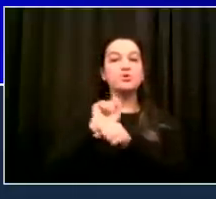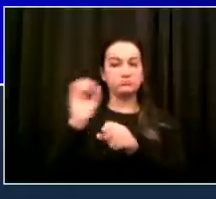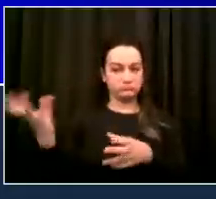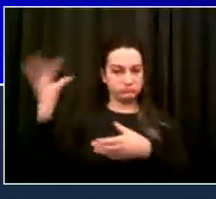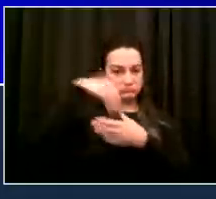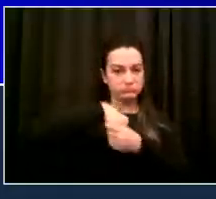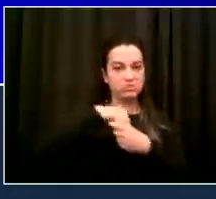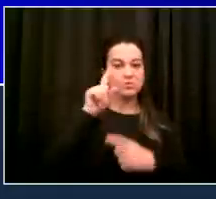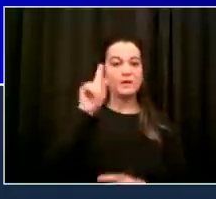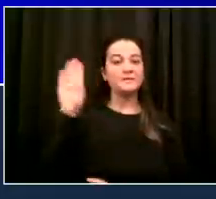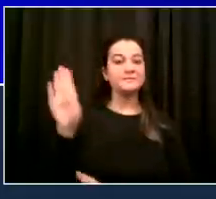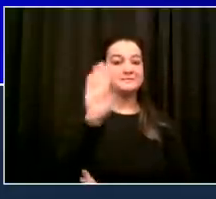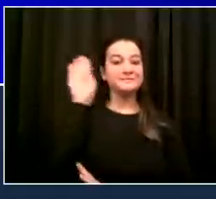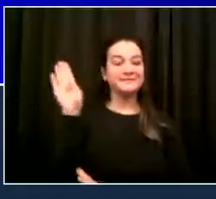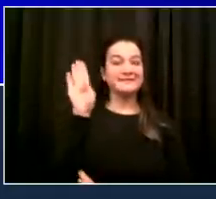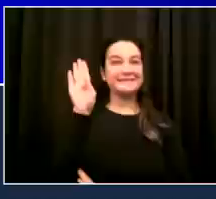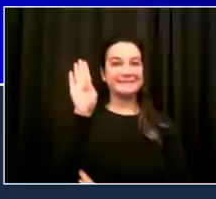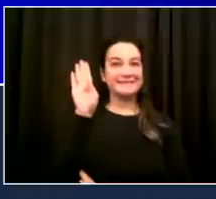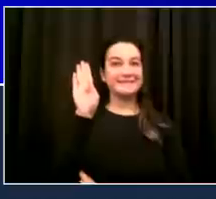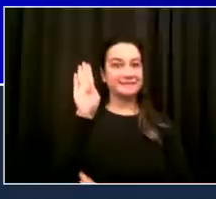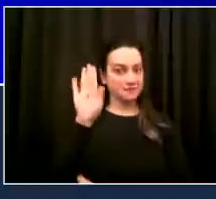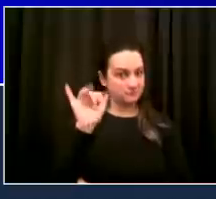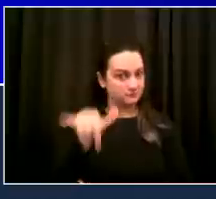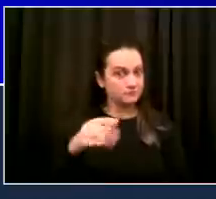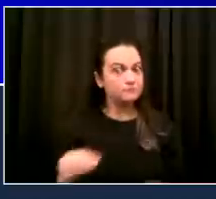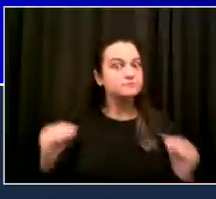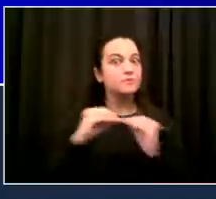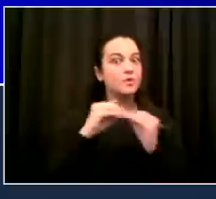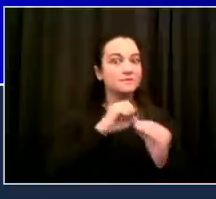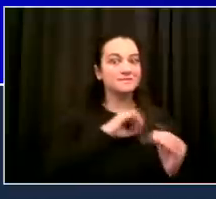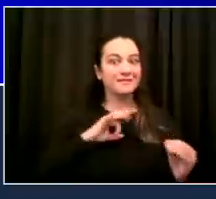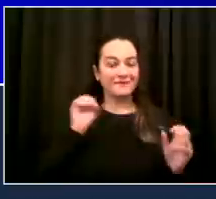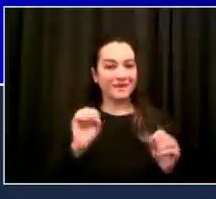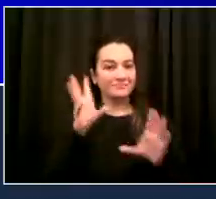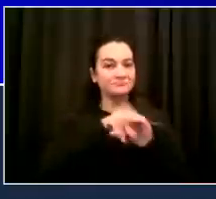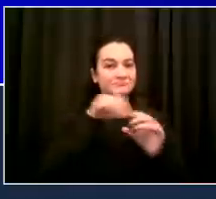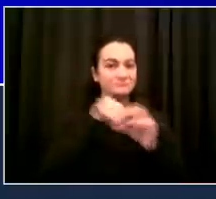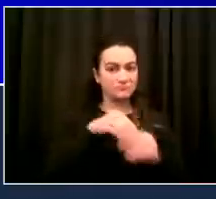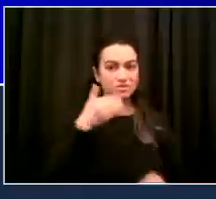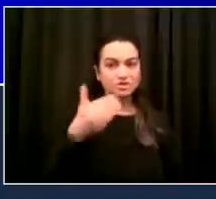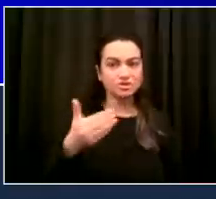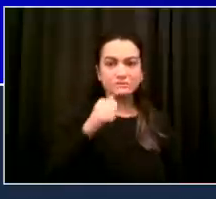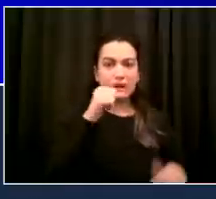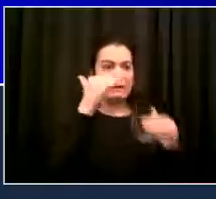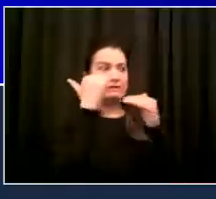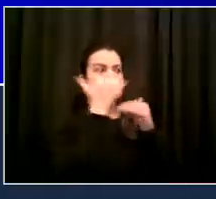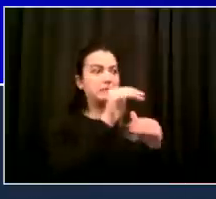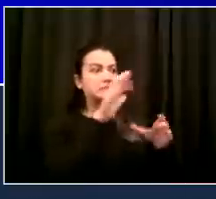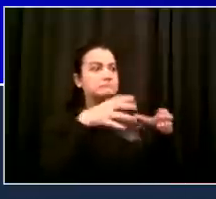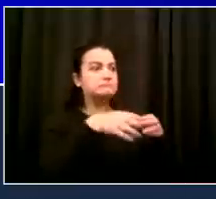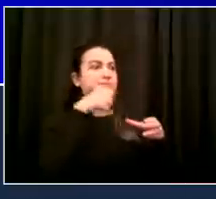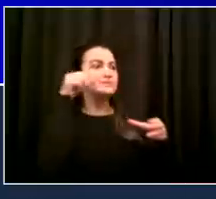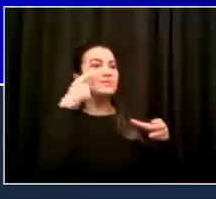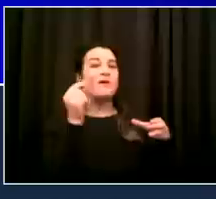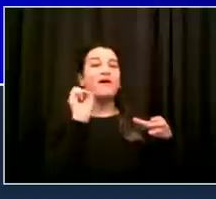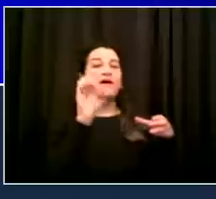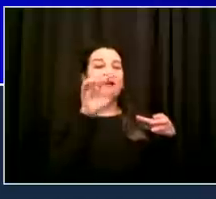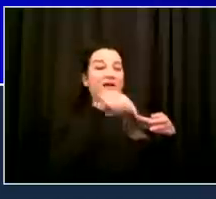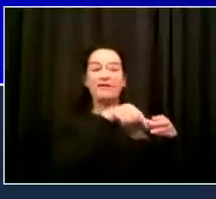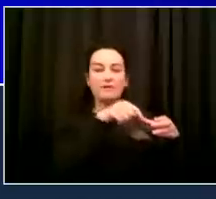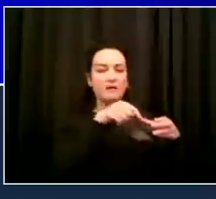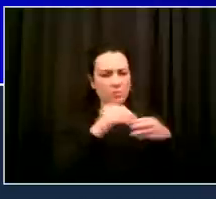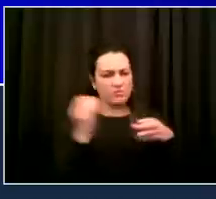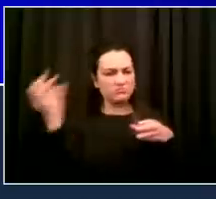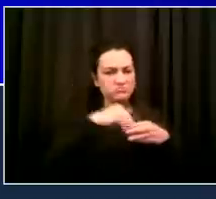one part of this crucial part of our community, the folks who work in grocery stores, who work with the